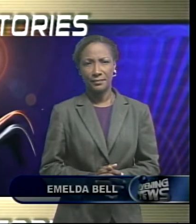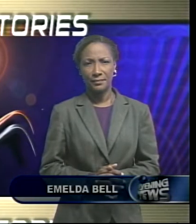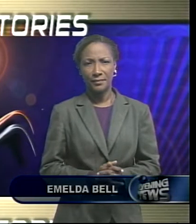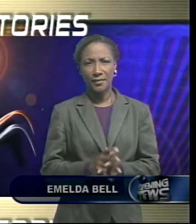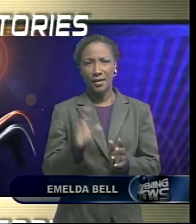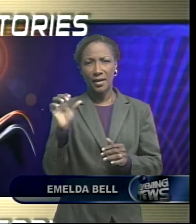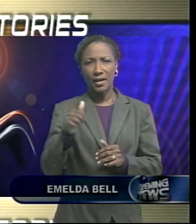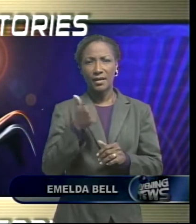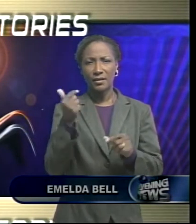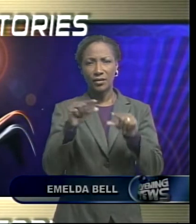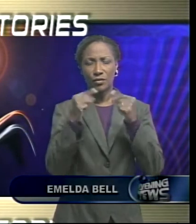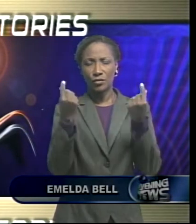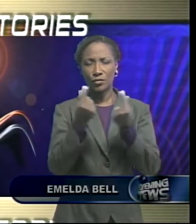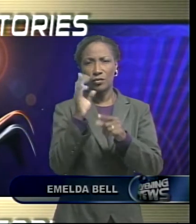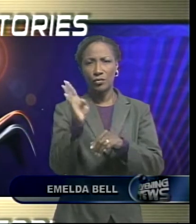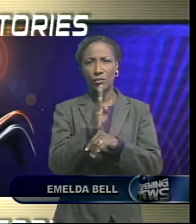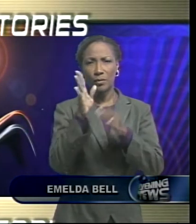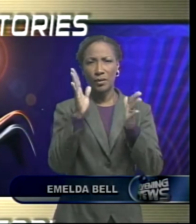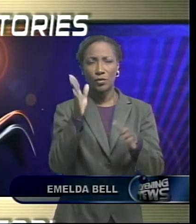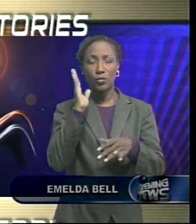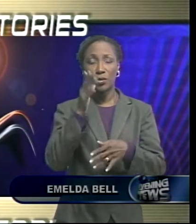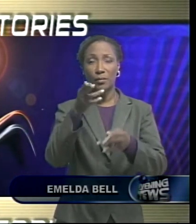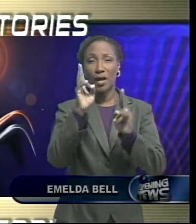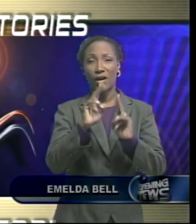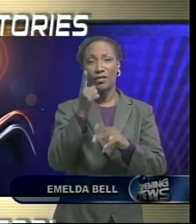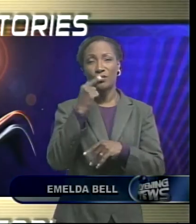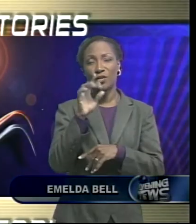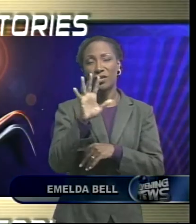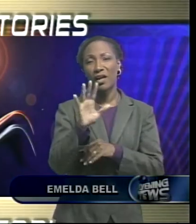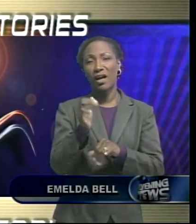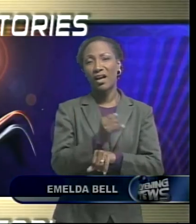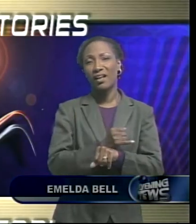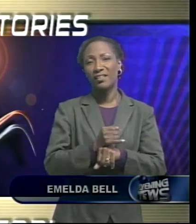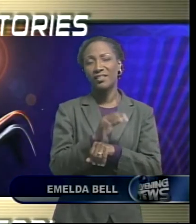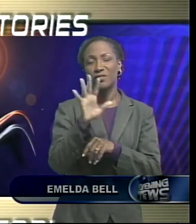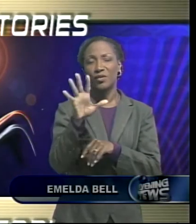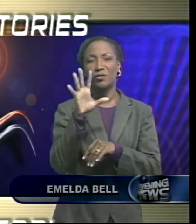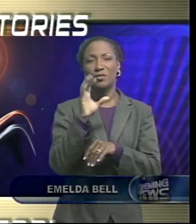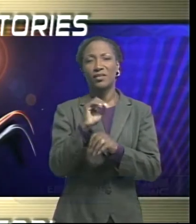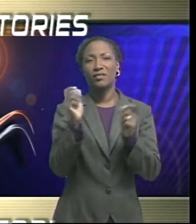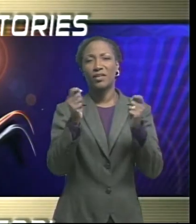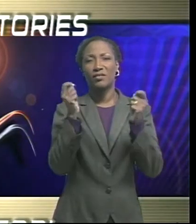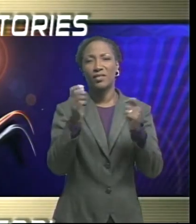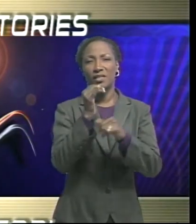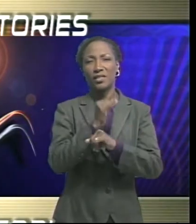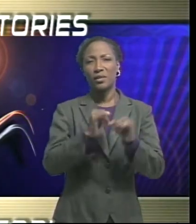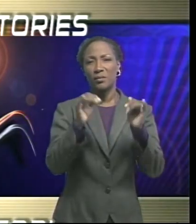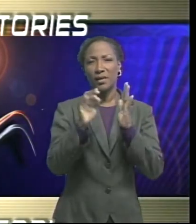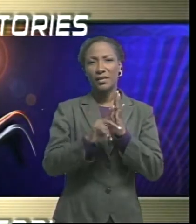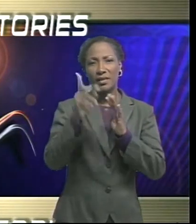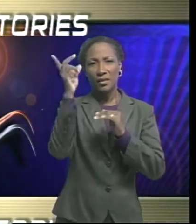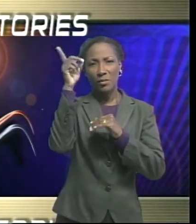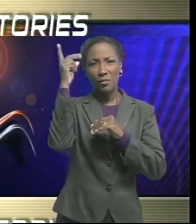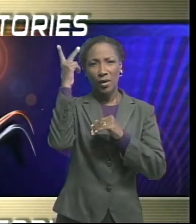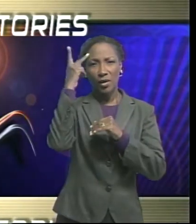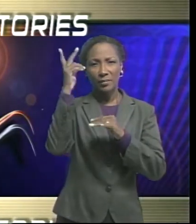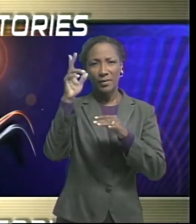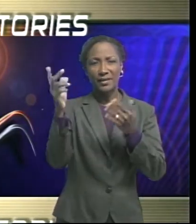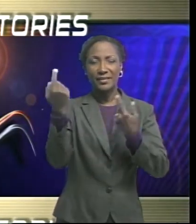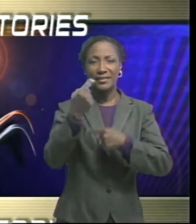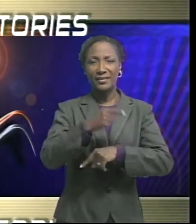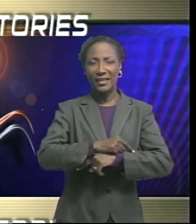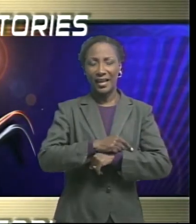Another set of Barbadians will be honored for the island's 50th anniversary of independence. Parliament today passed the Barbados Jubilee